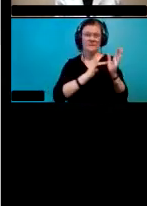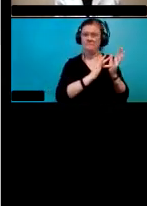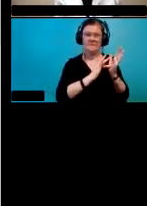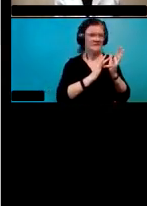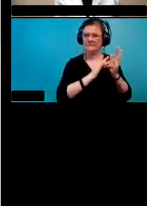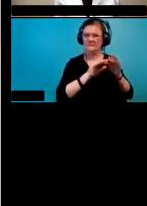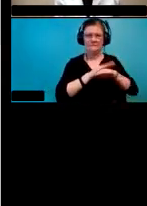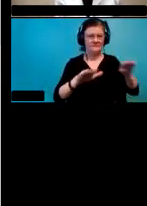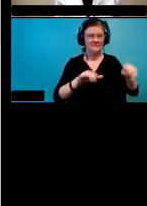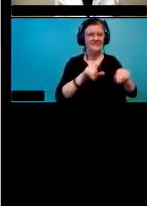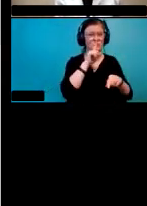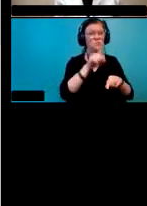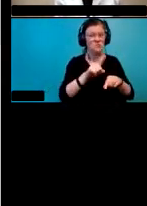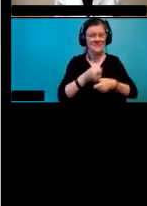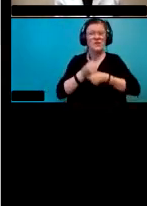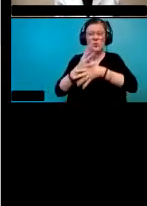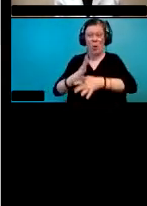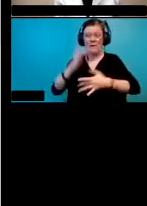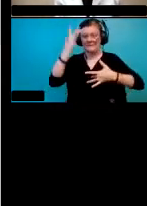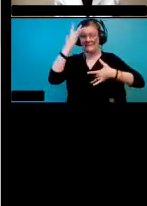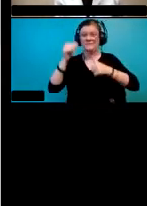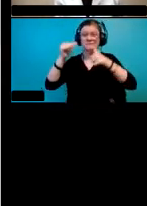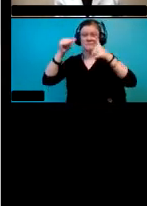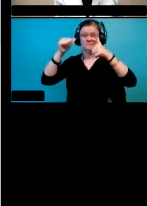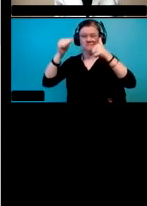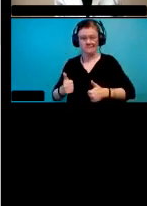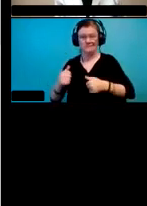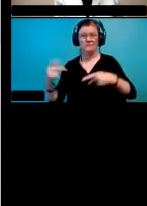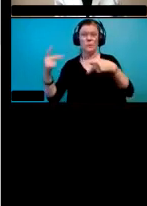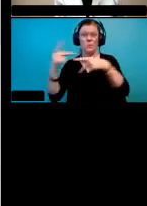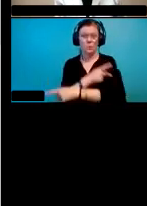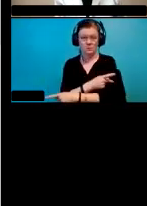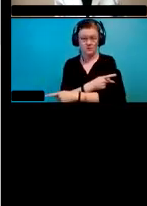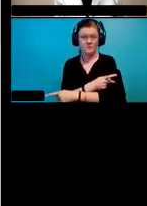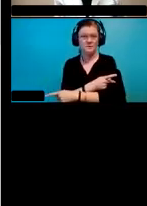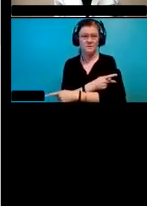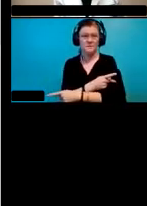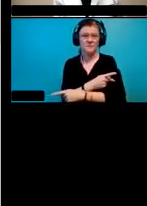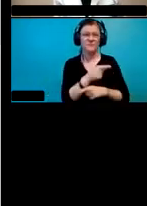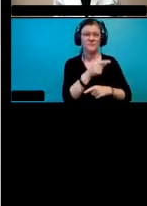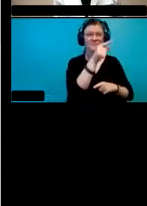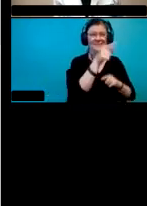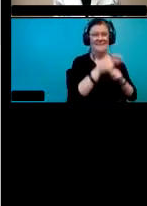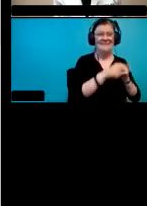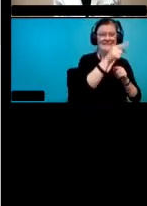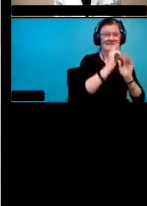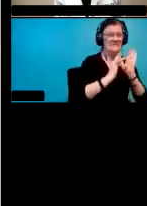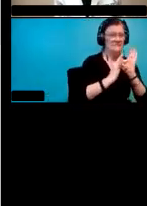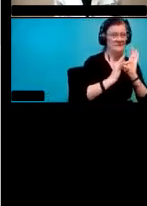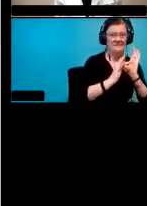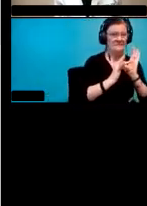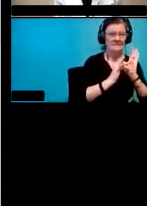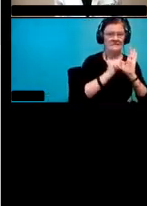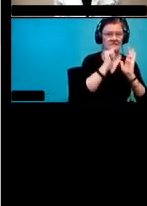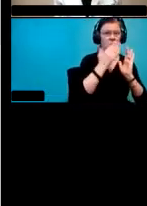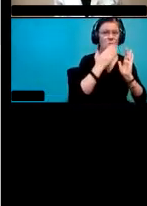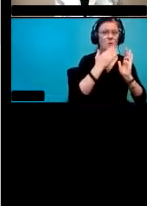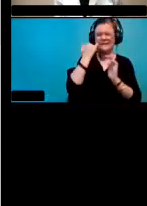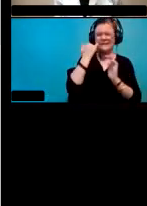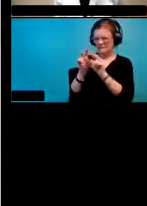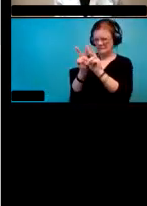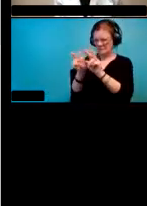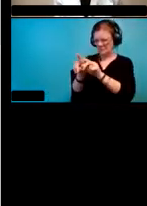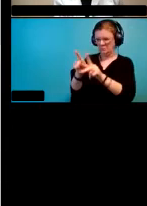they can worsen Parkinson's disease. So I put this in here because sometimes when we're assessing, does this person